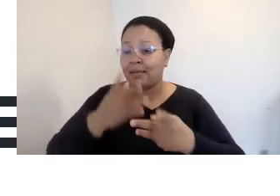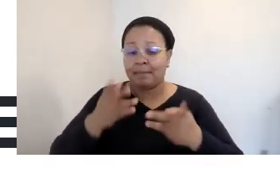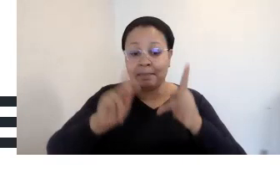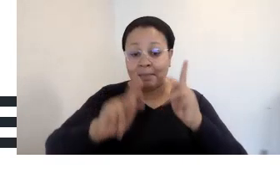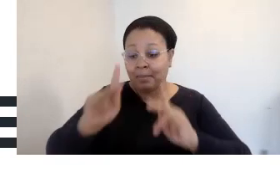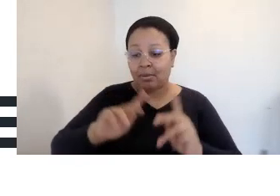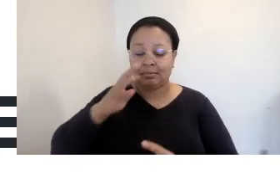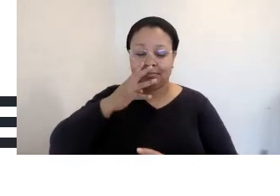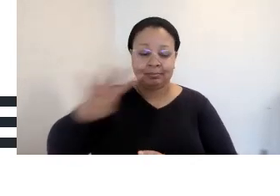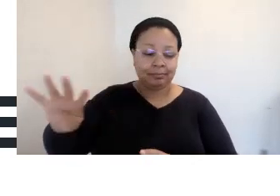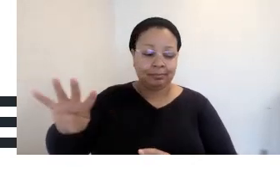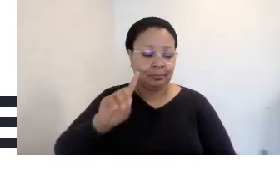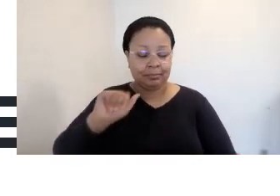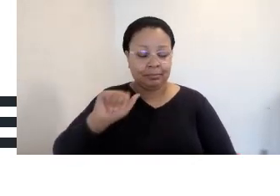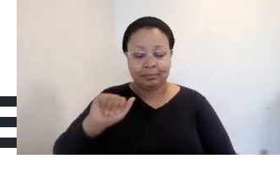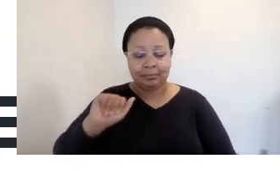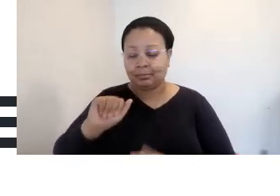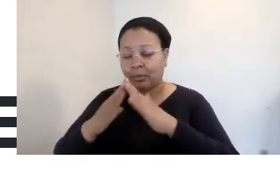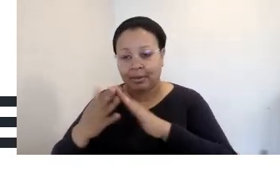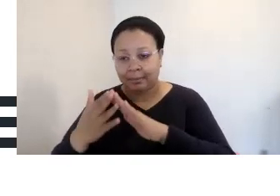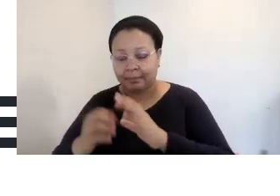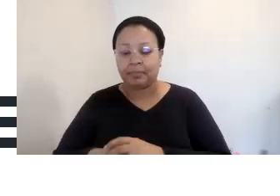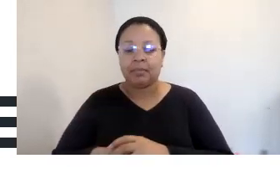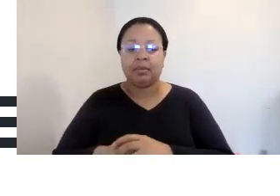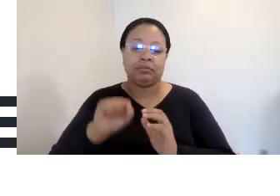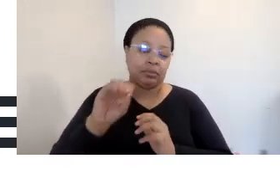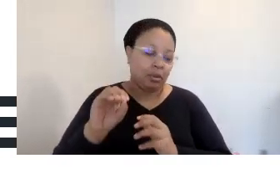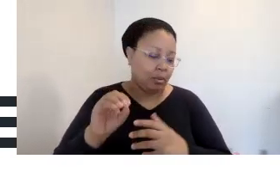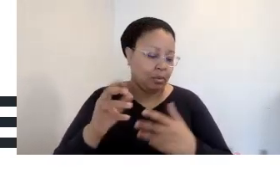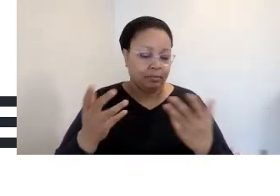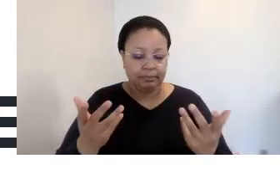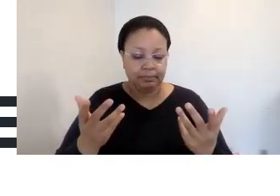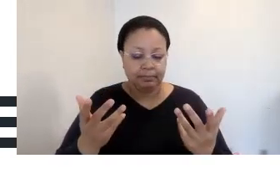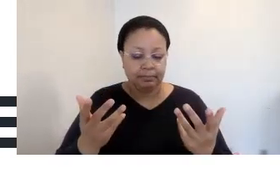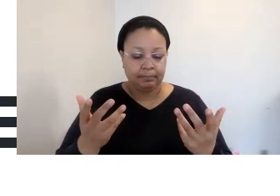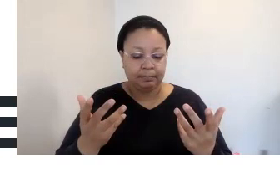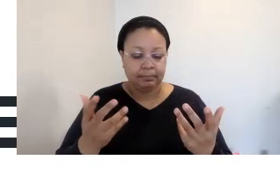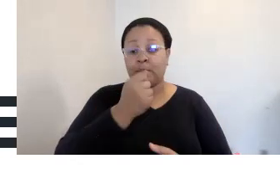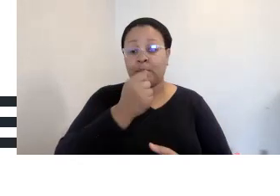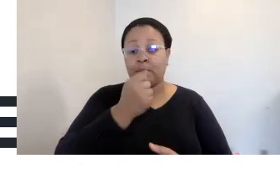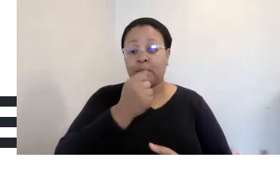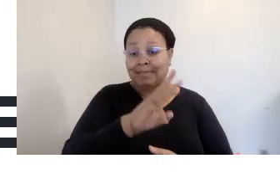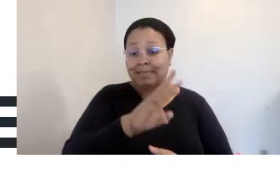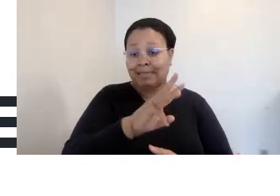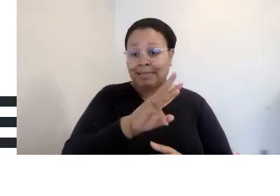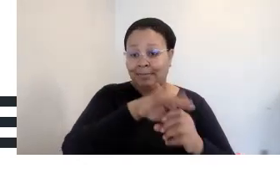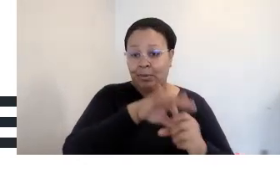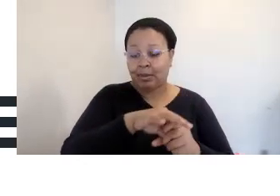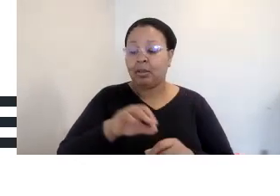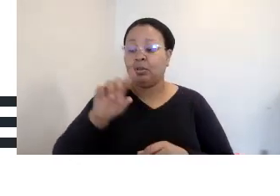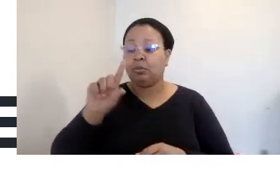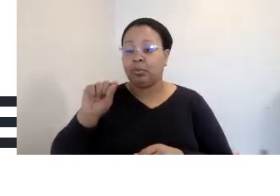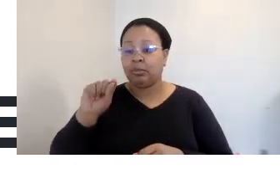right? And so between the 2016 election and the 2020